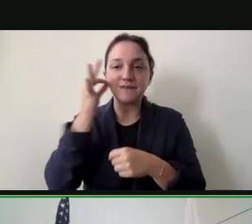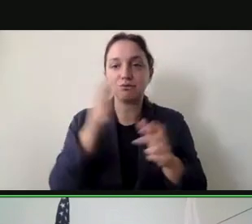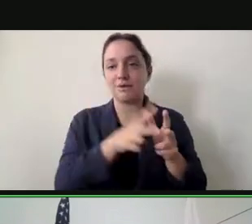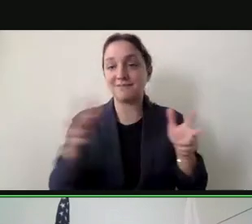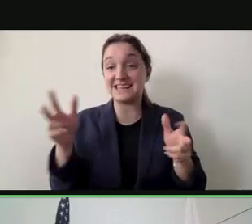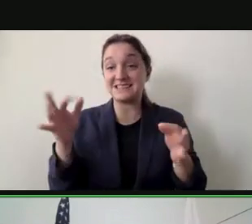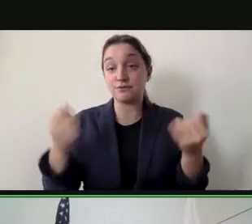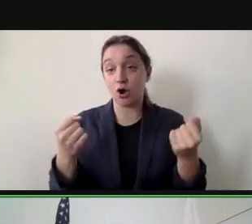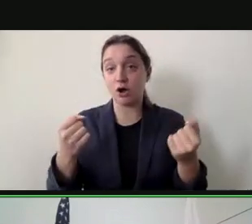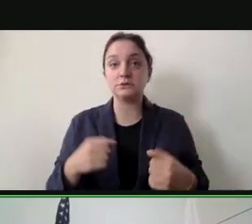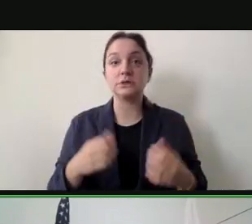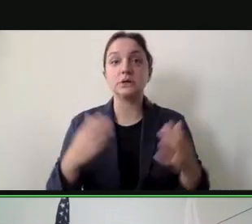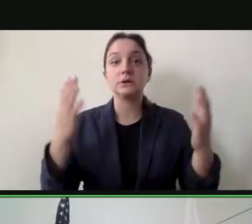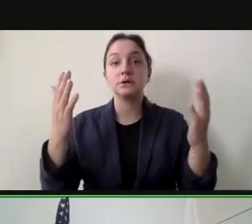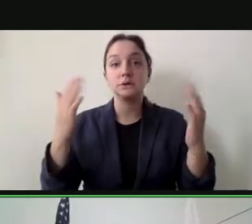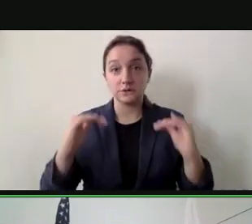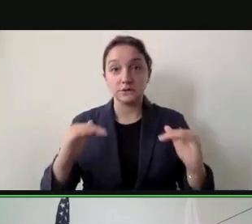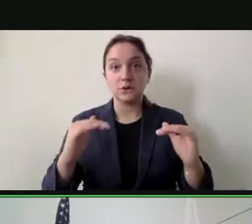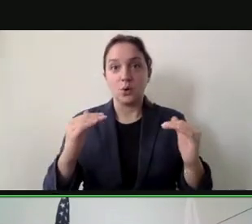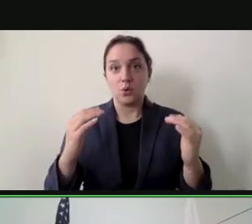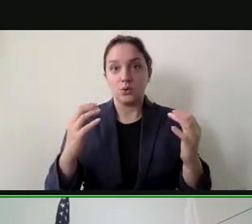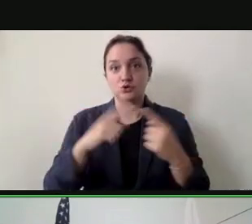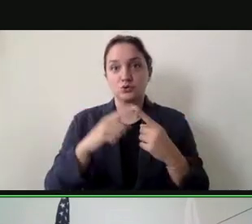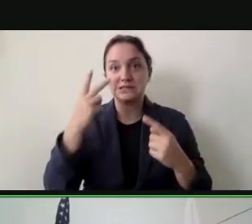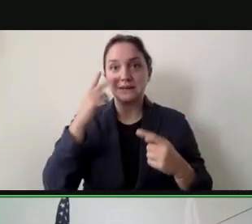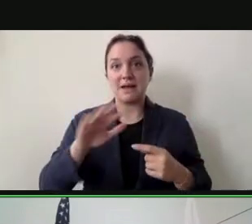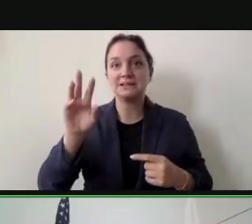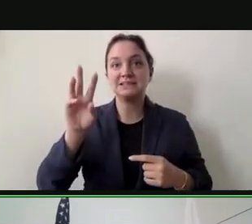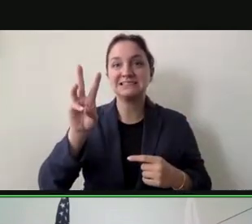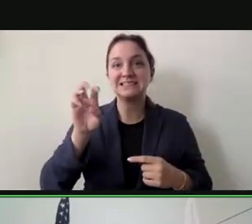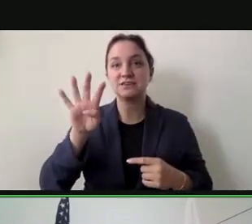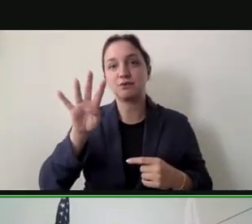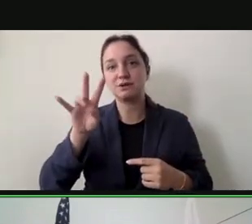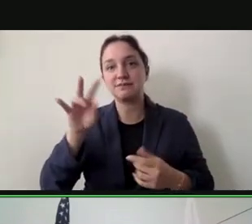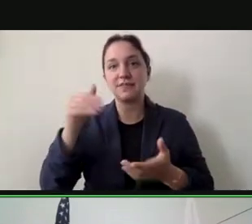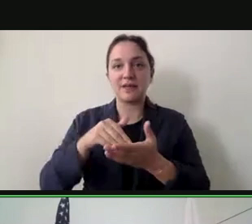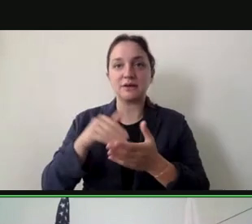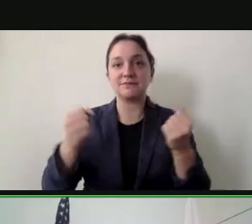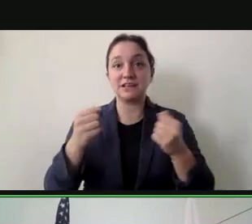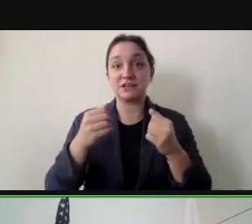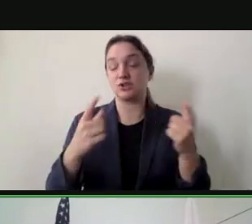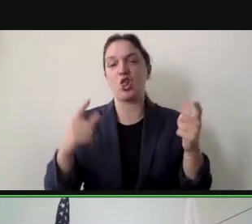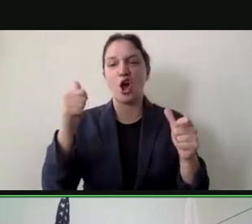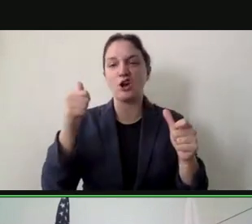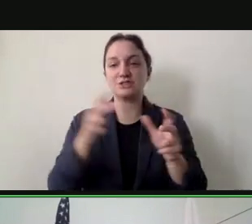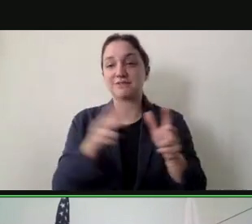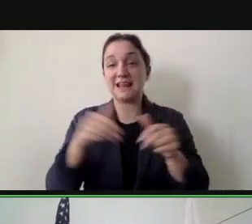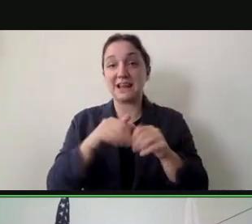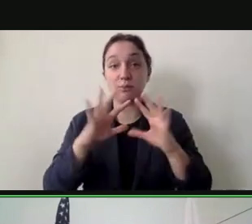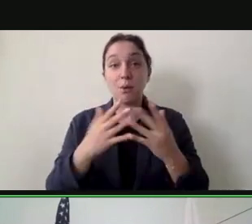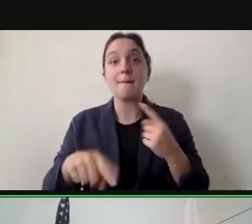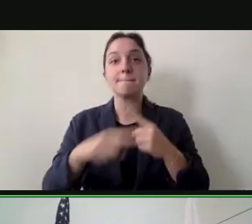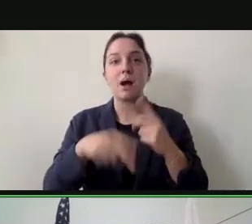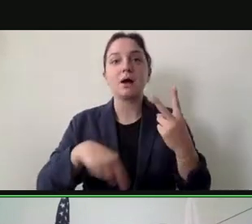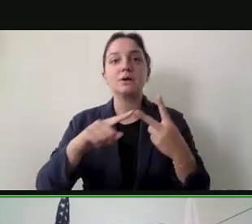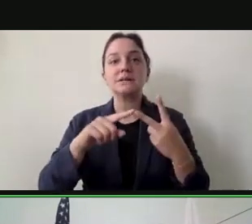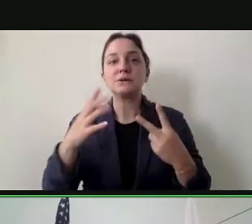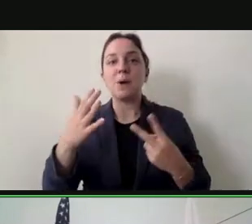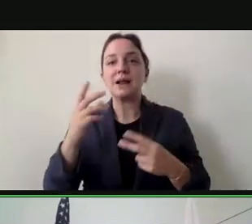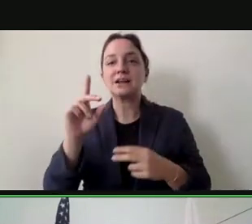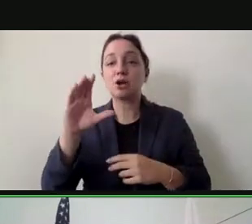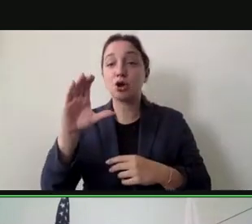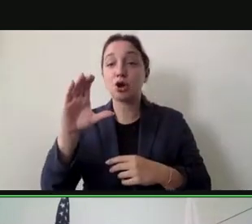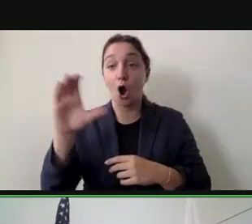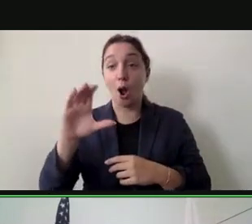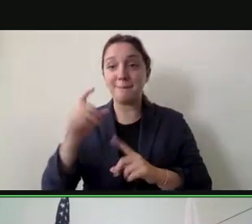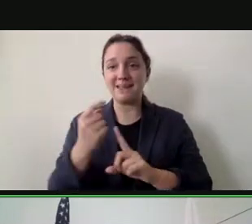and to make much more efficient our real estate portfolio. So to reduce by 50% emissions from